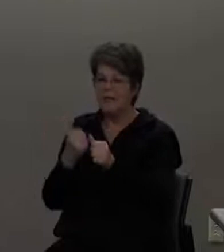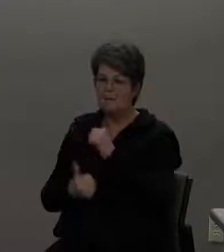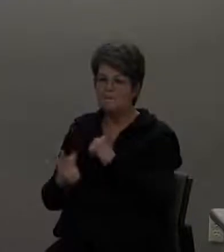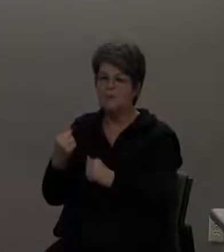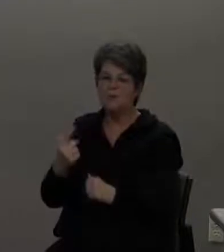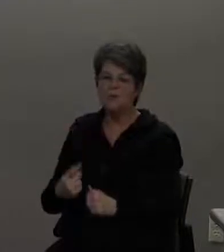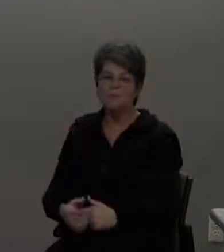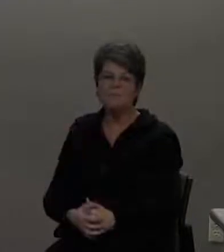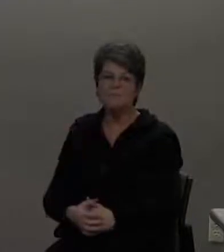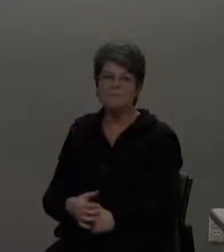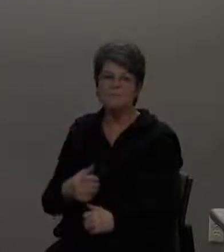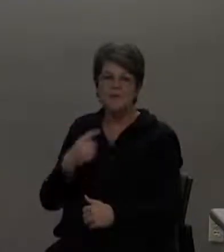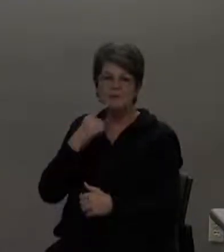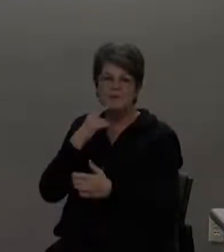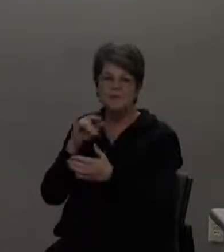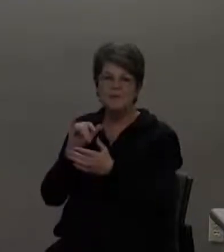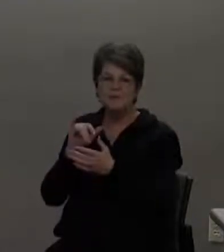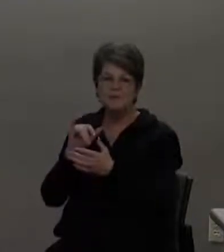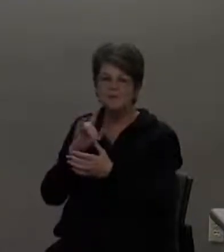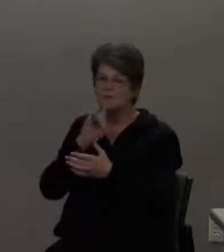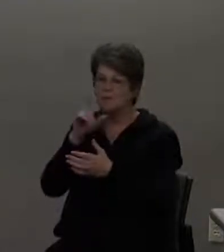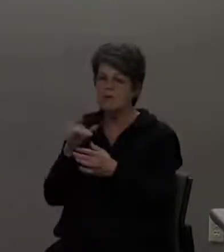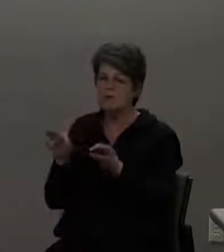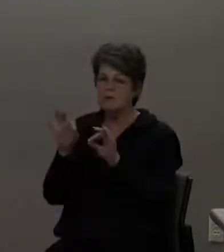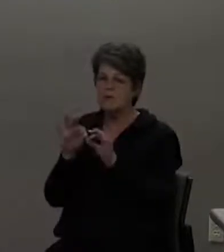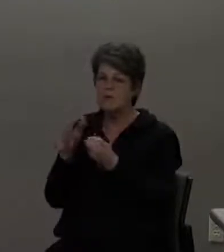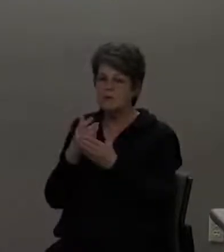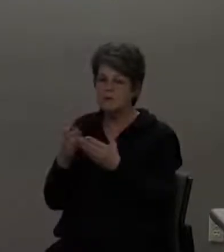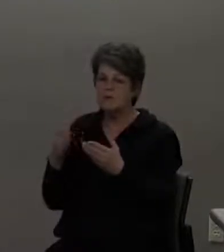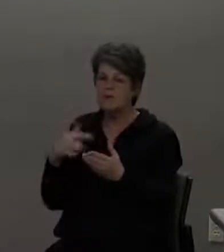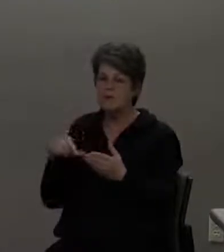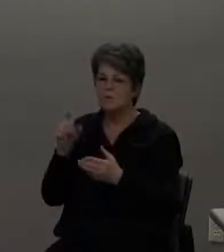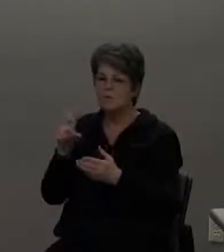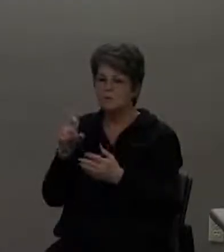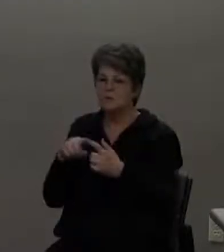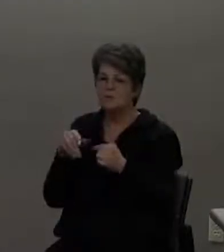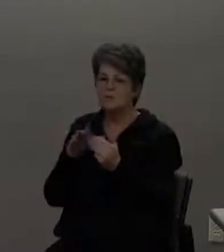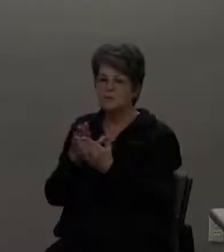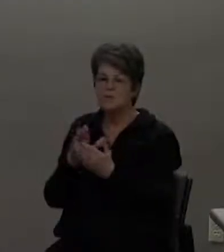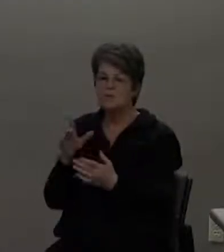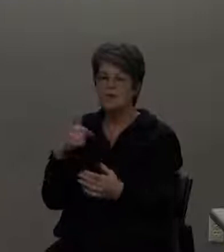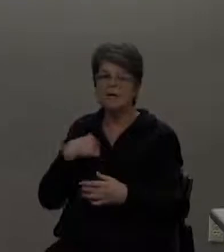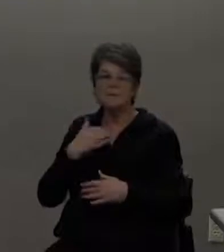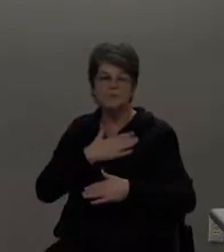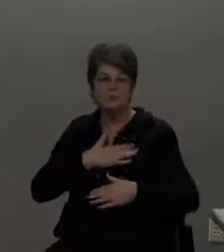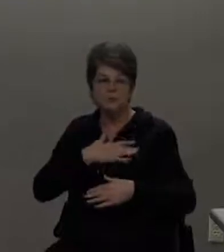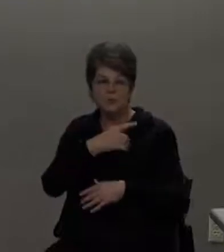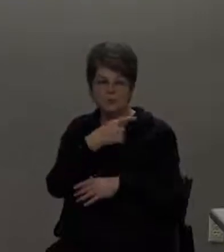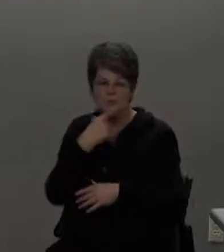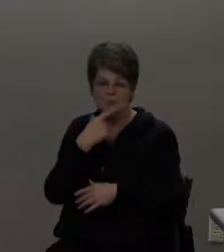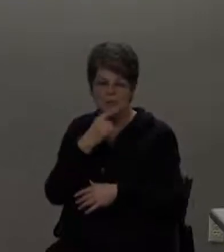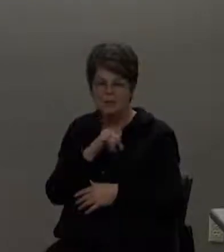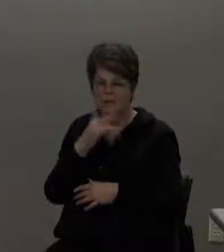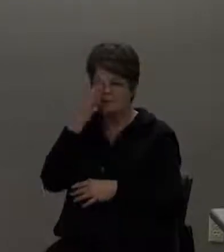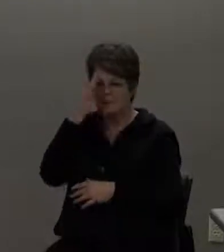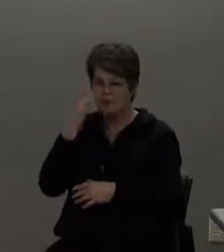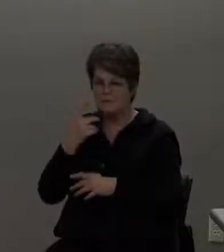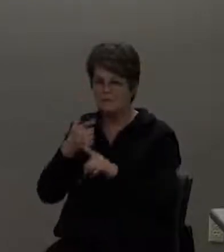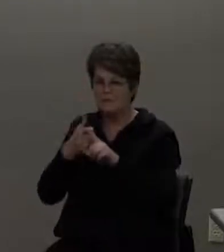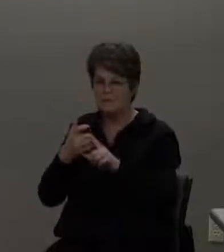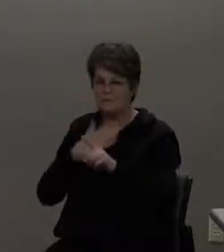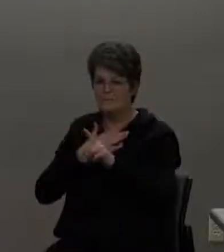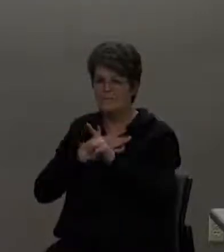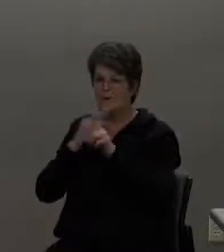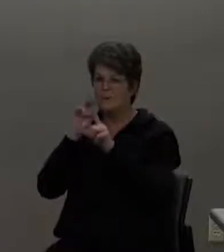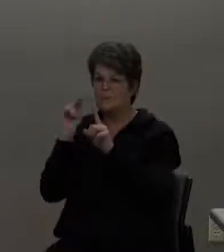everyone. So I think that's a really important thing that we Good. Need to Well, understand. And I appreciate you saying that, because from my